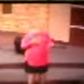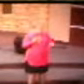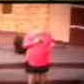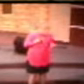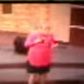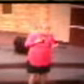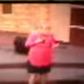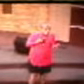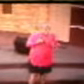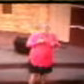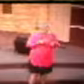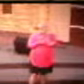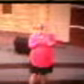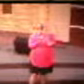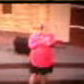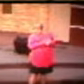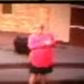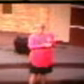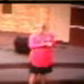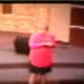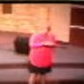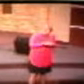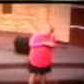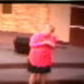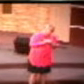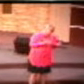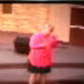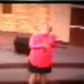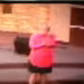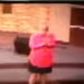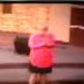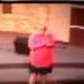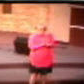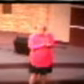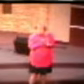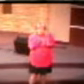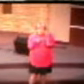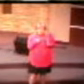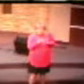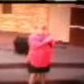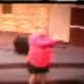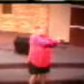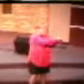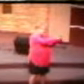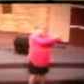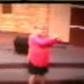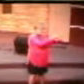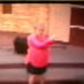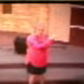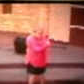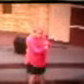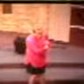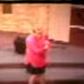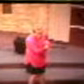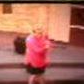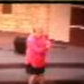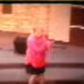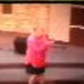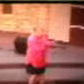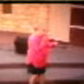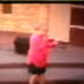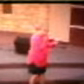that we stepped into space where we discovered that God was already there. James and Kay, their own